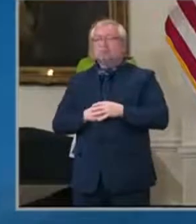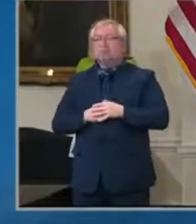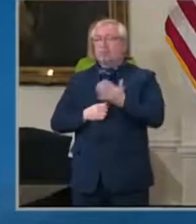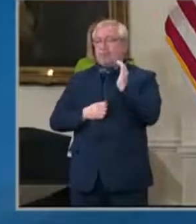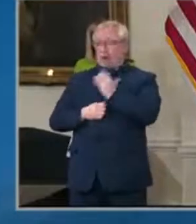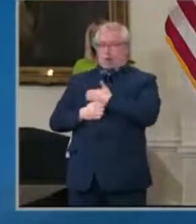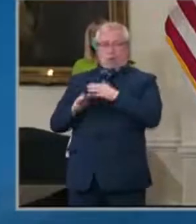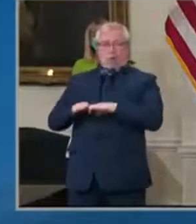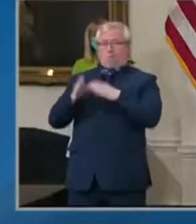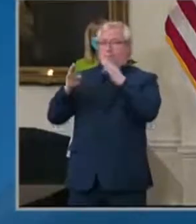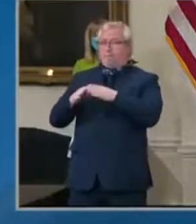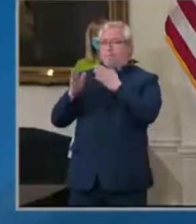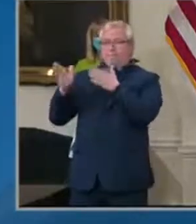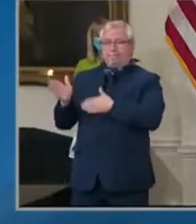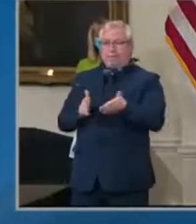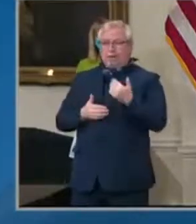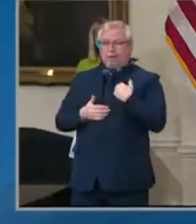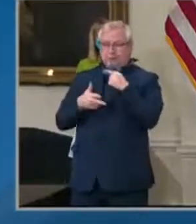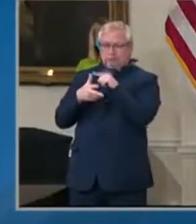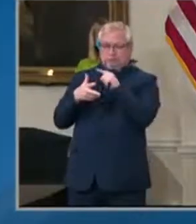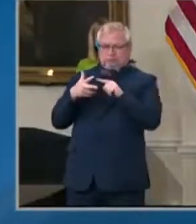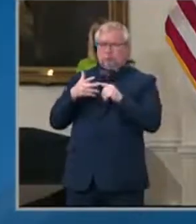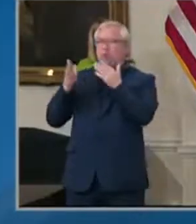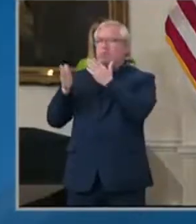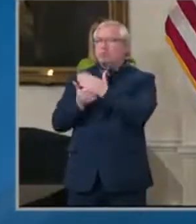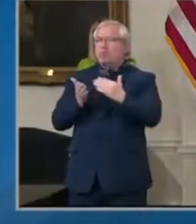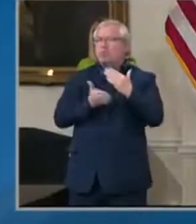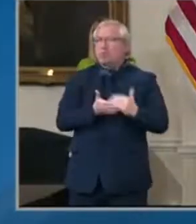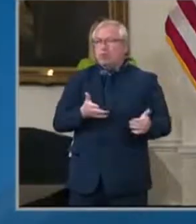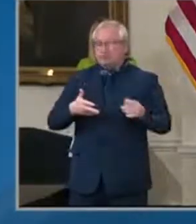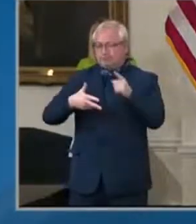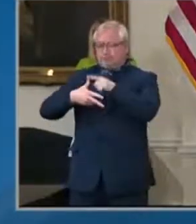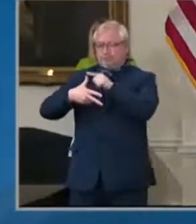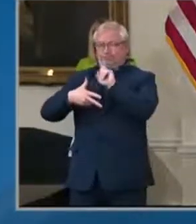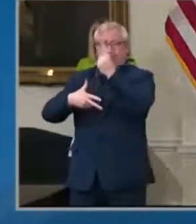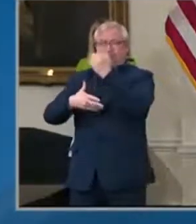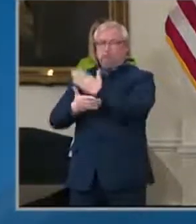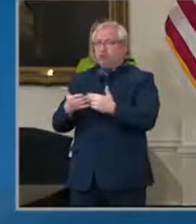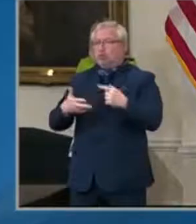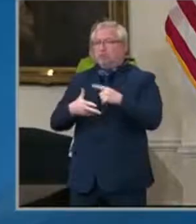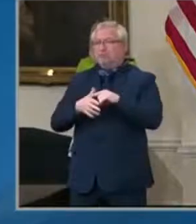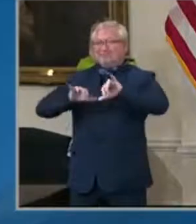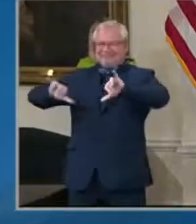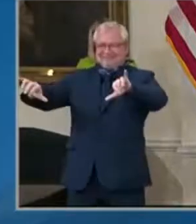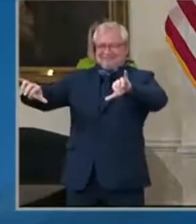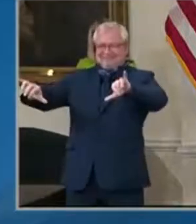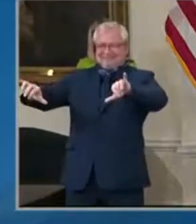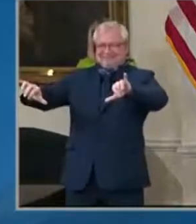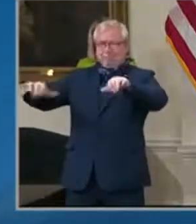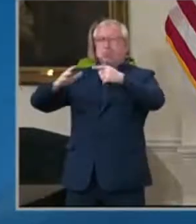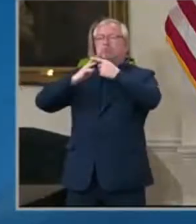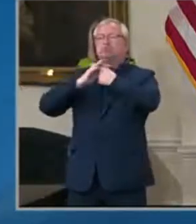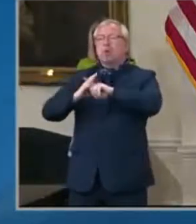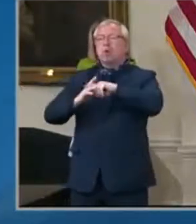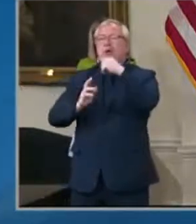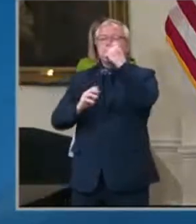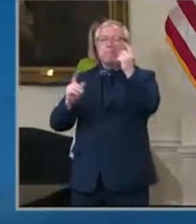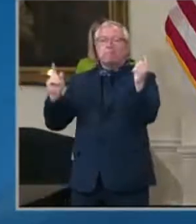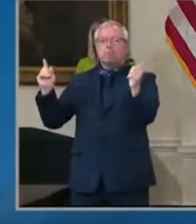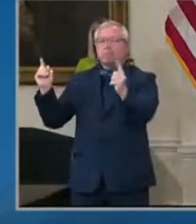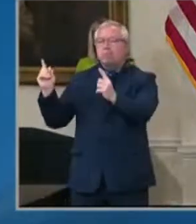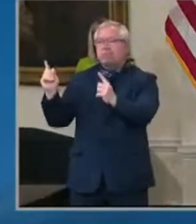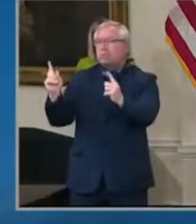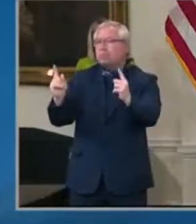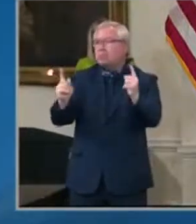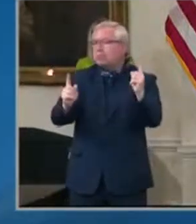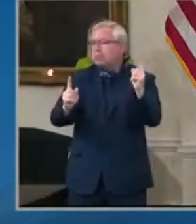stages. Stage 1 would begin by lifting the stay-at-home order, and it would include the reopening of many of our